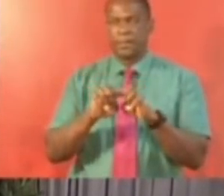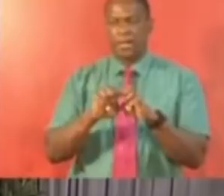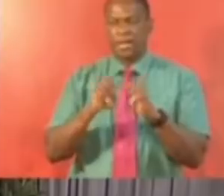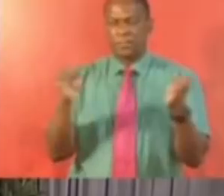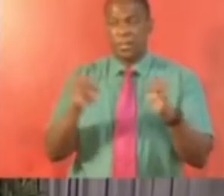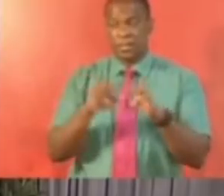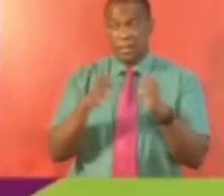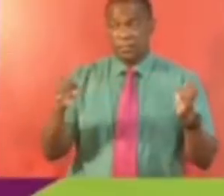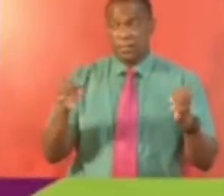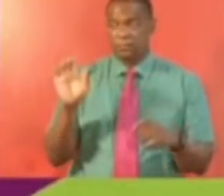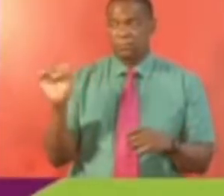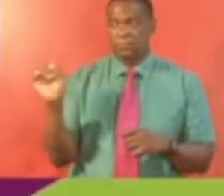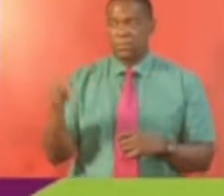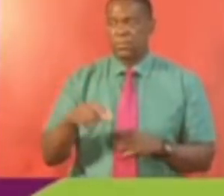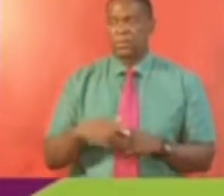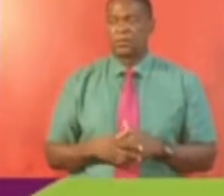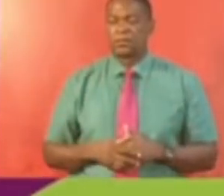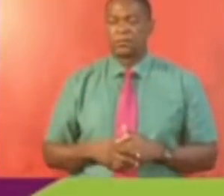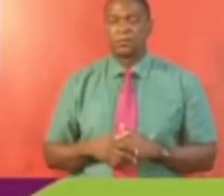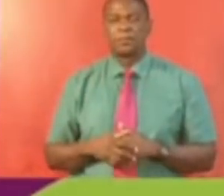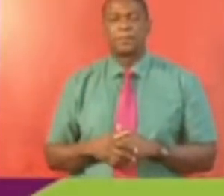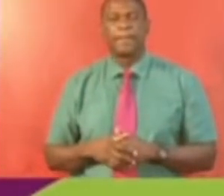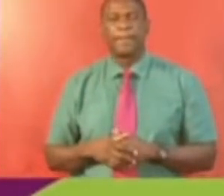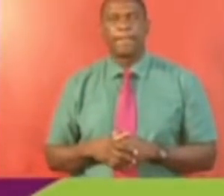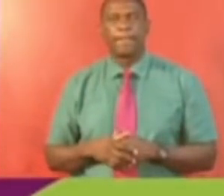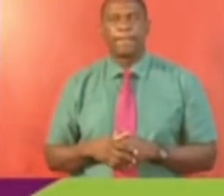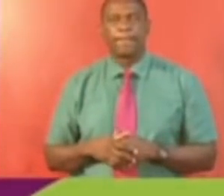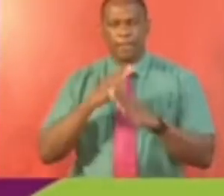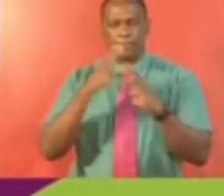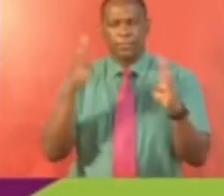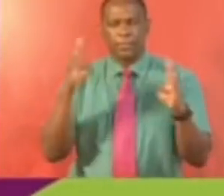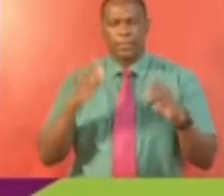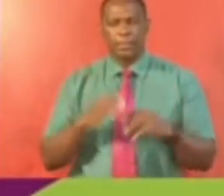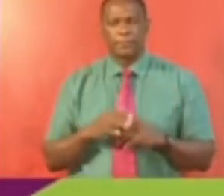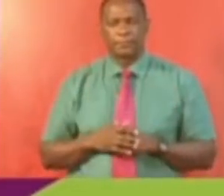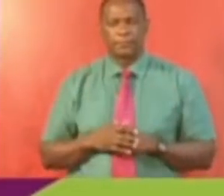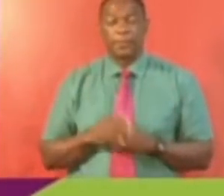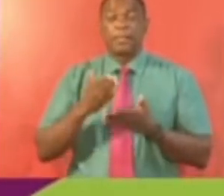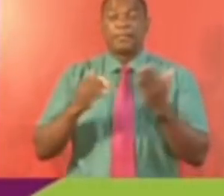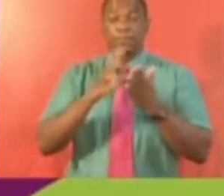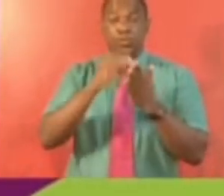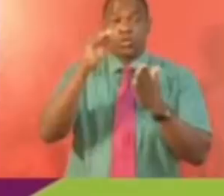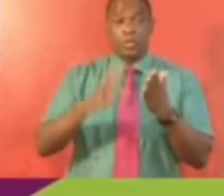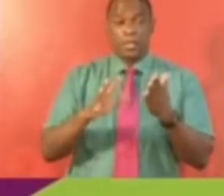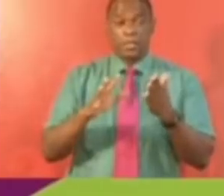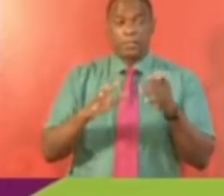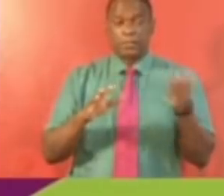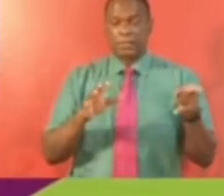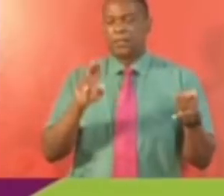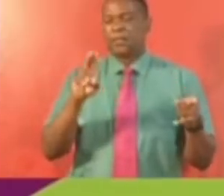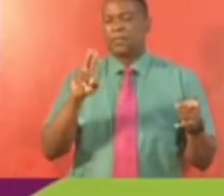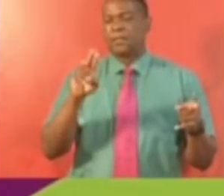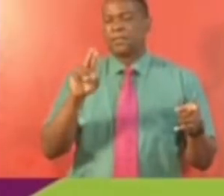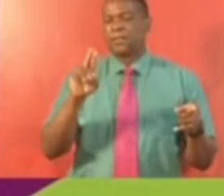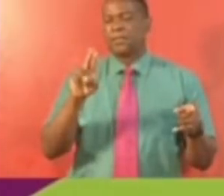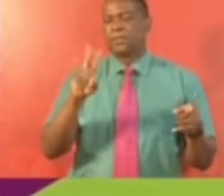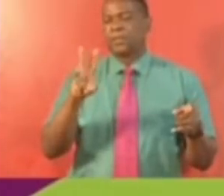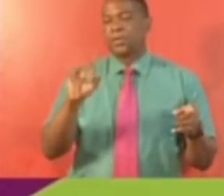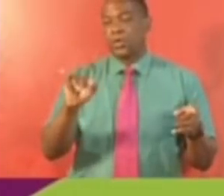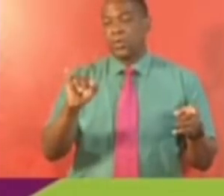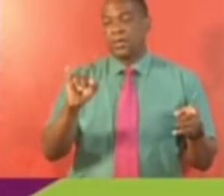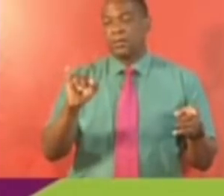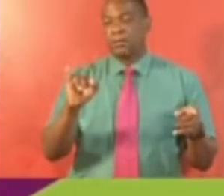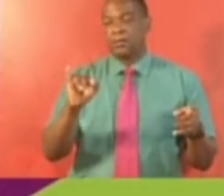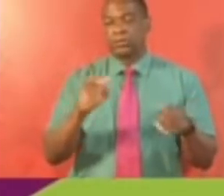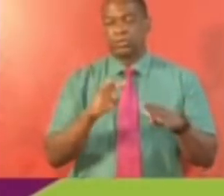Good morning, Hunt Express. Minister Young, some students at UWI Mona campus have reached out asking when there will